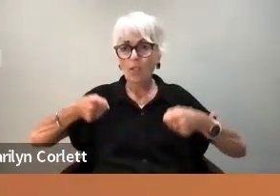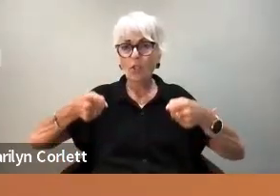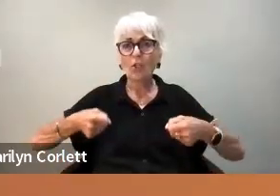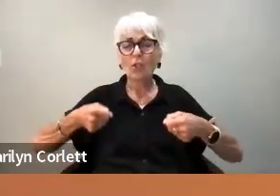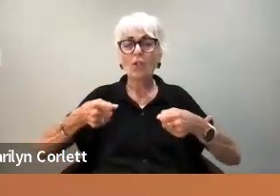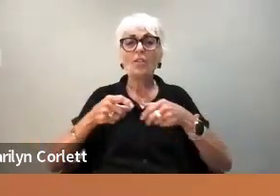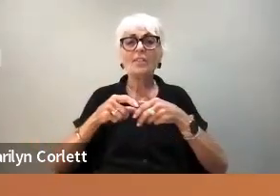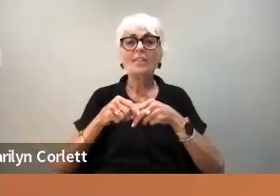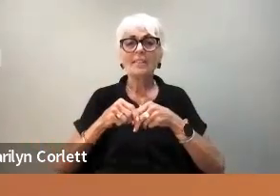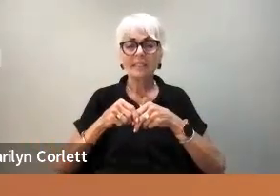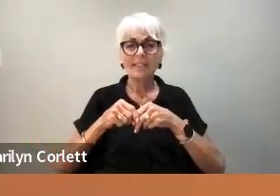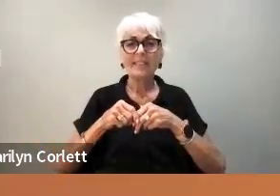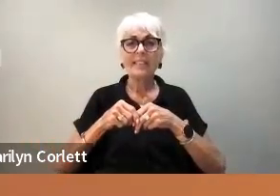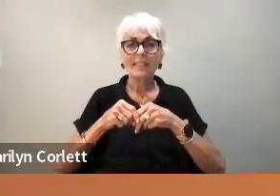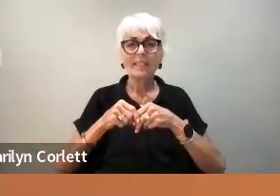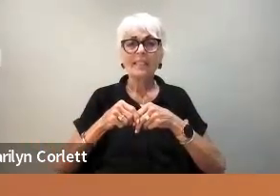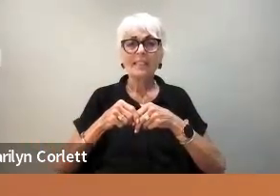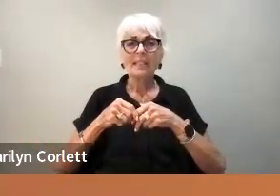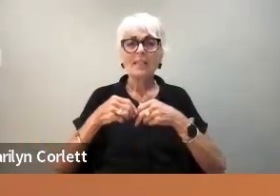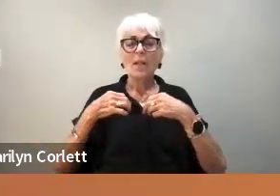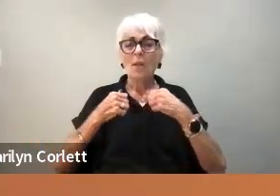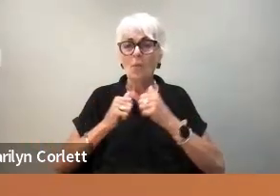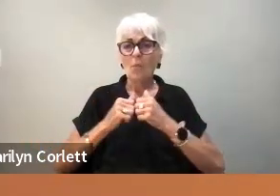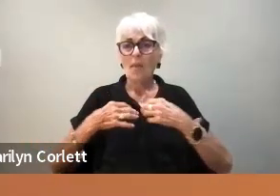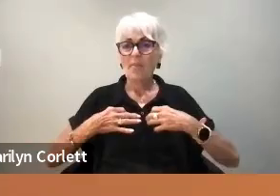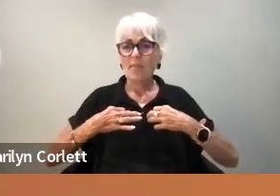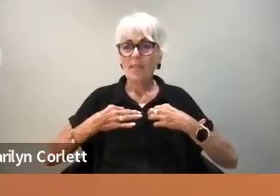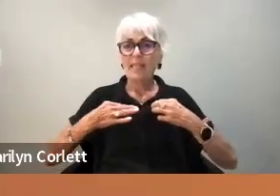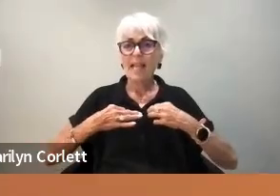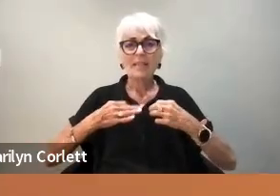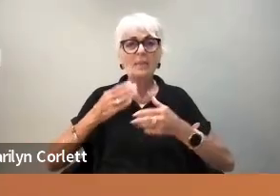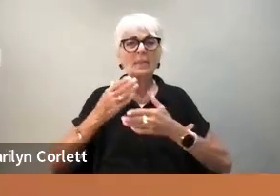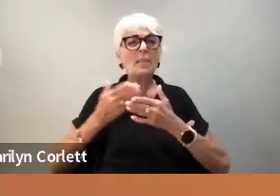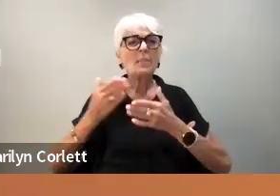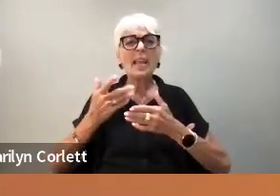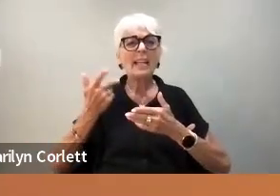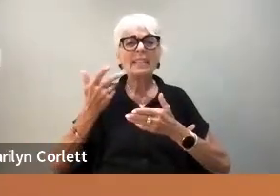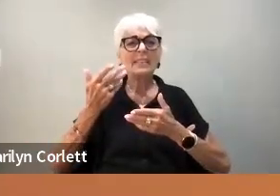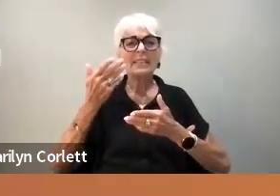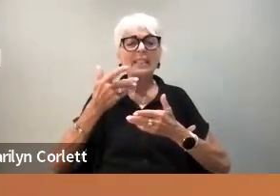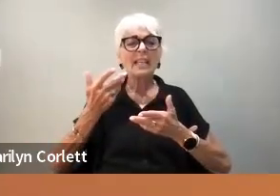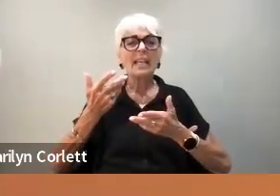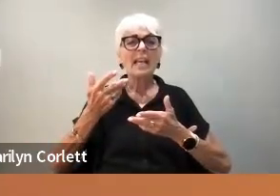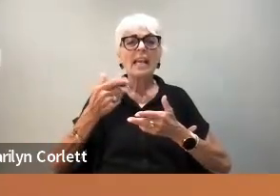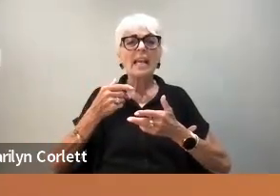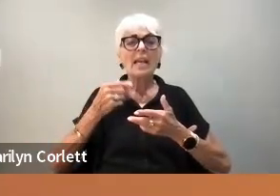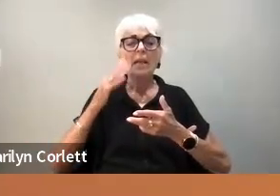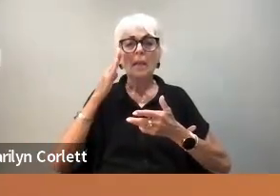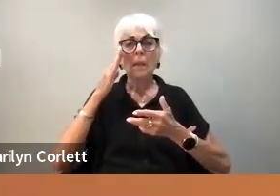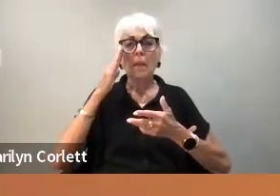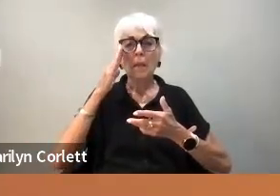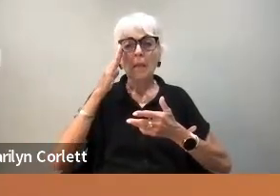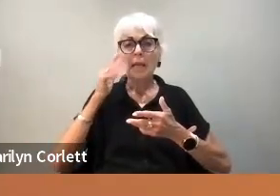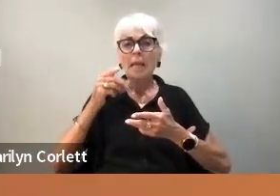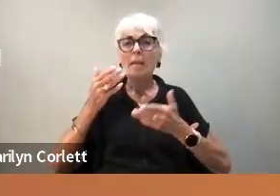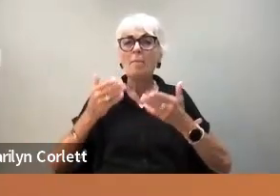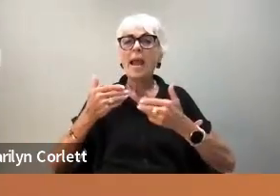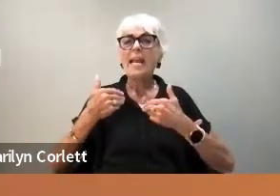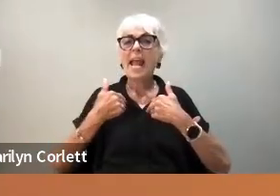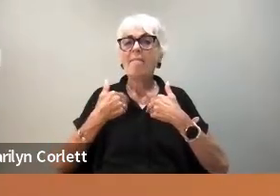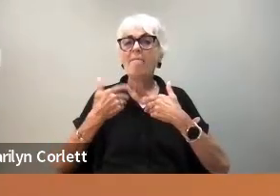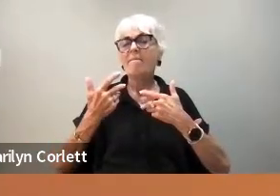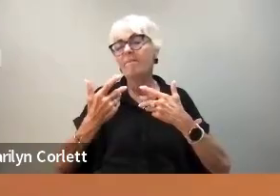and has on a costume. And some things like you don't see, like that just looks like your standard costume, but this might have